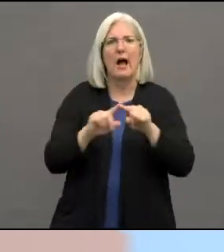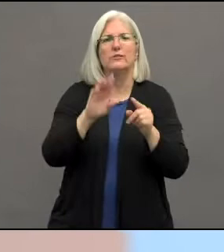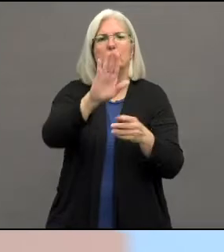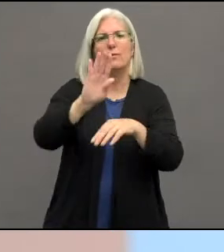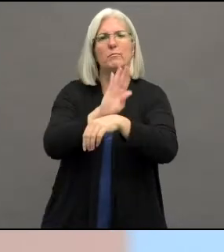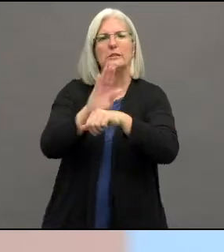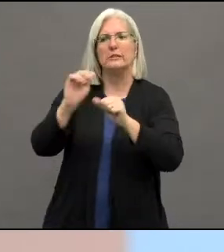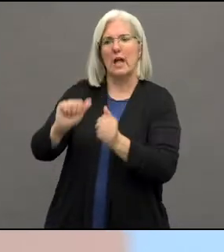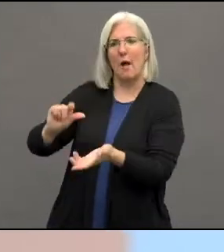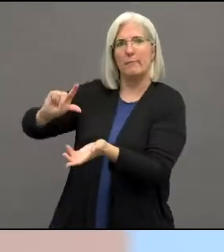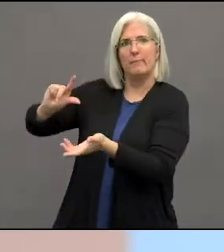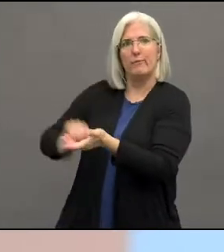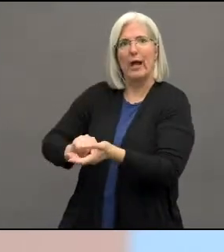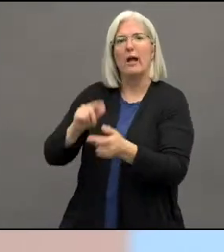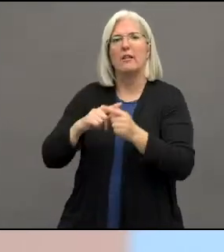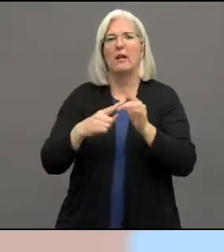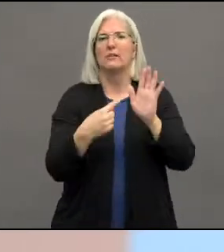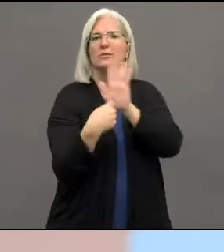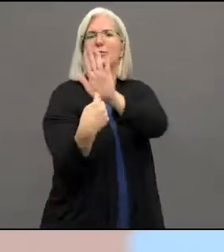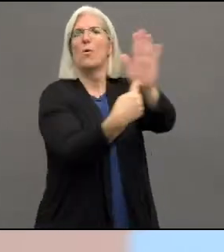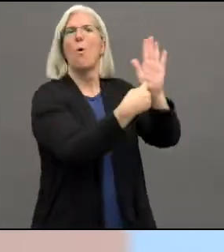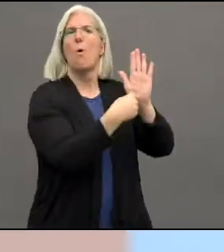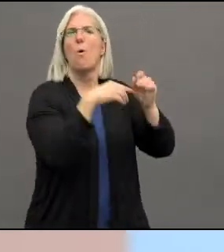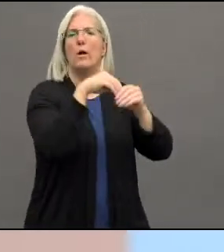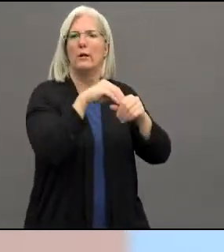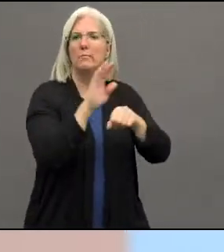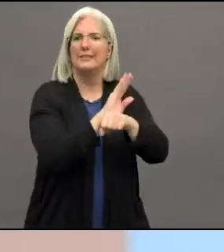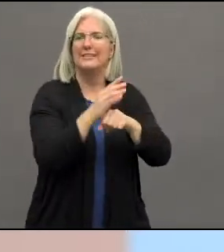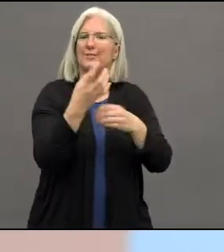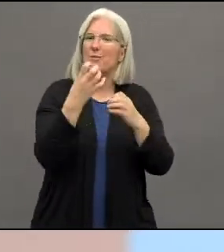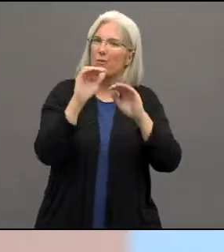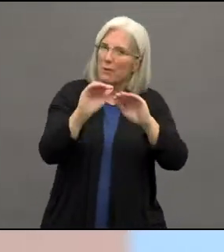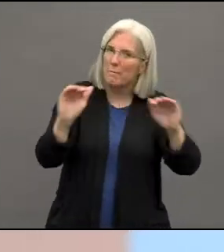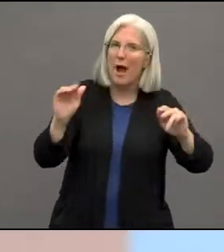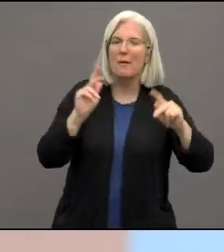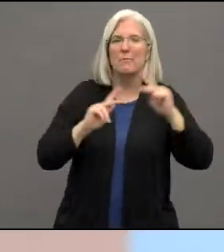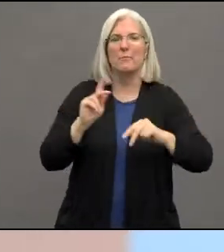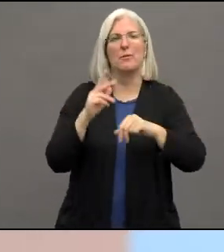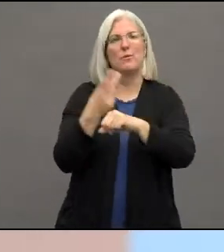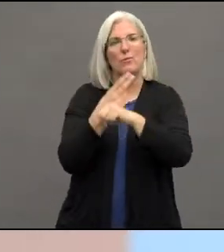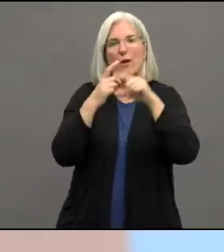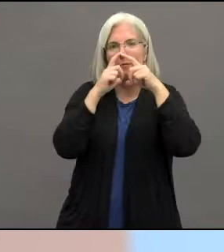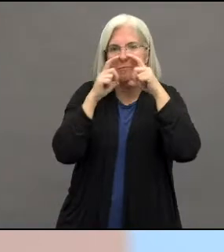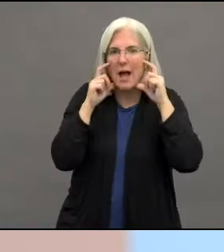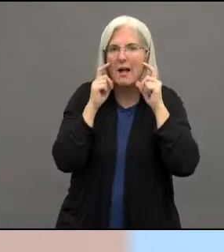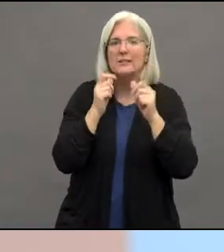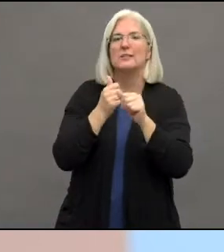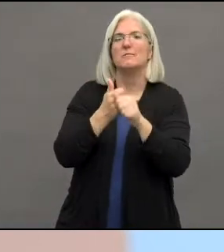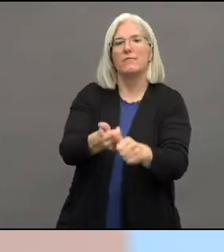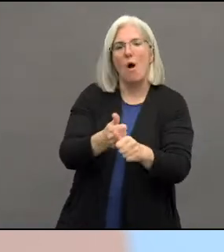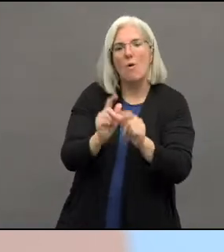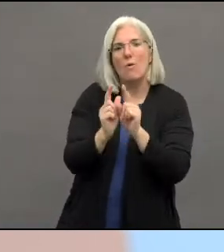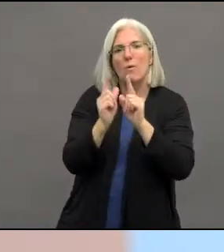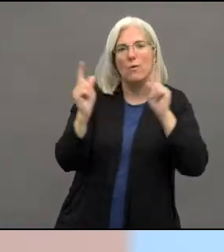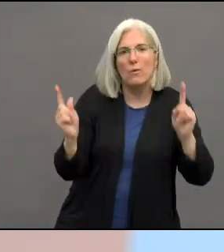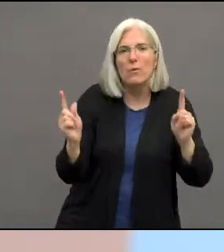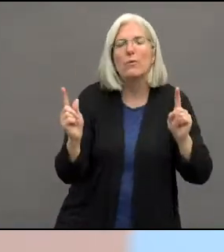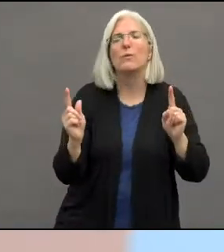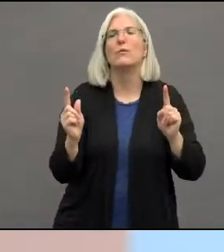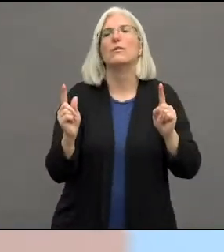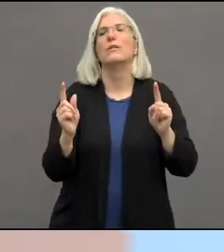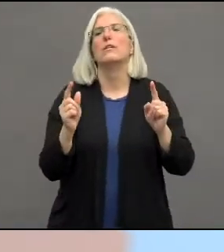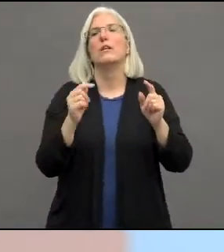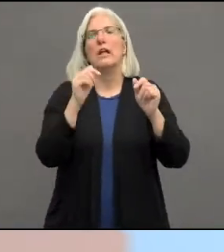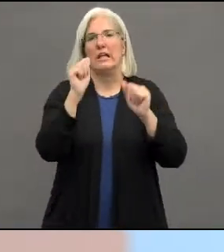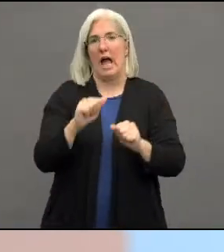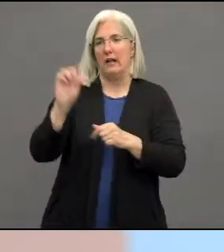to wear a face covering, reminding people to maintain 6 feet apart, you can go ahead and download those signs and print